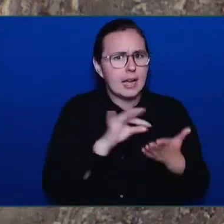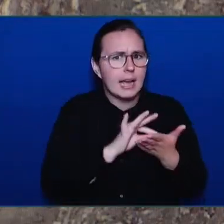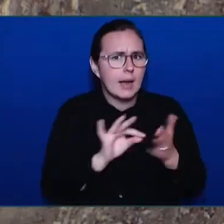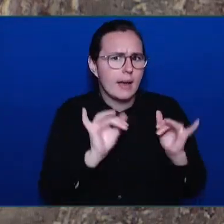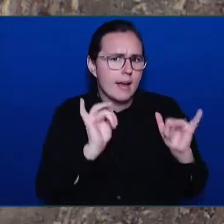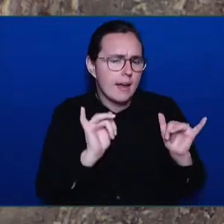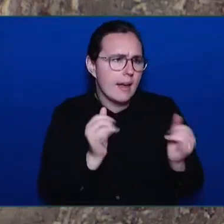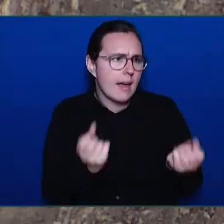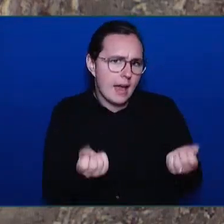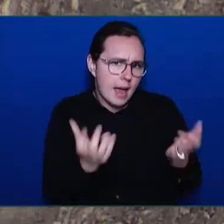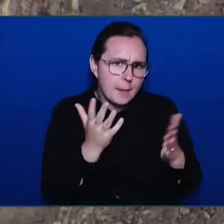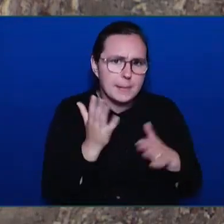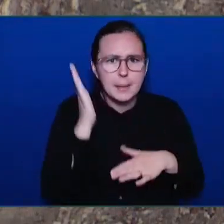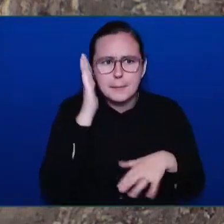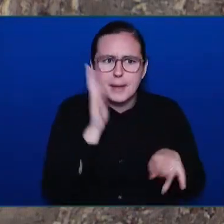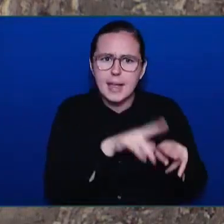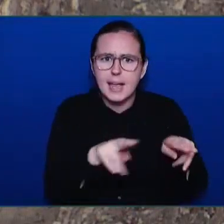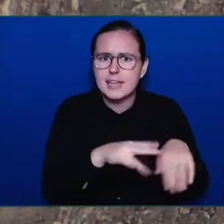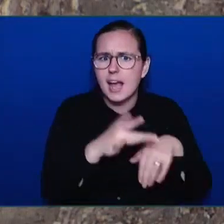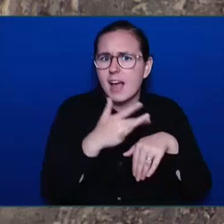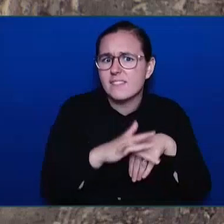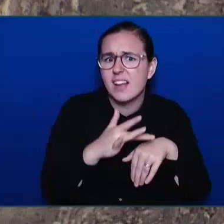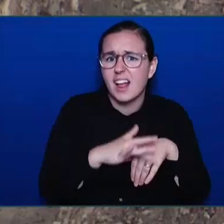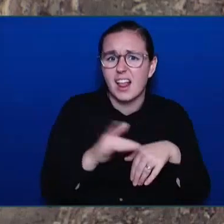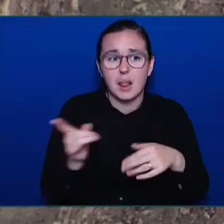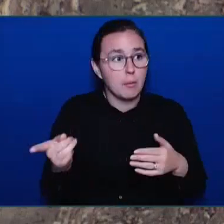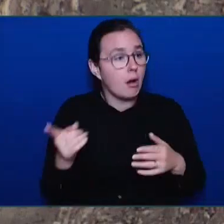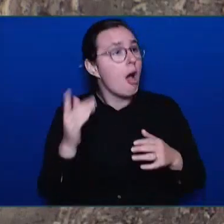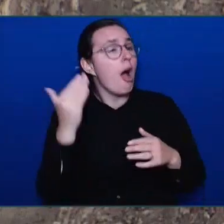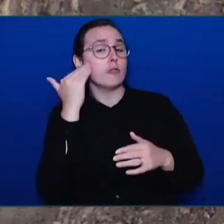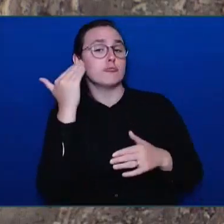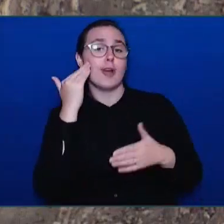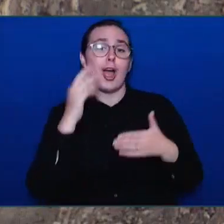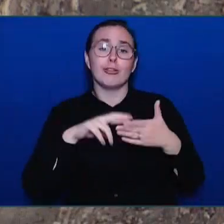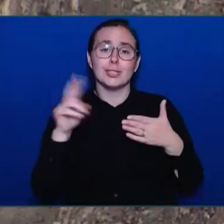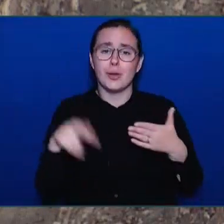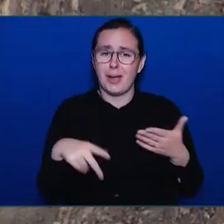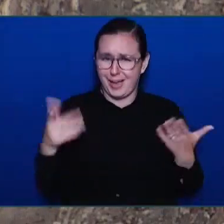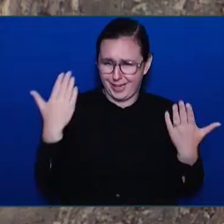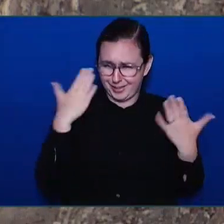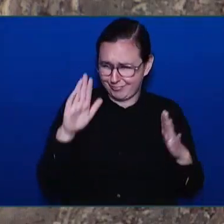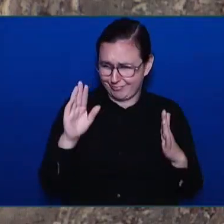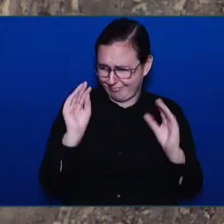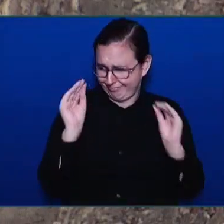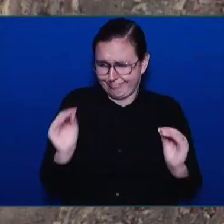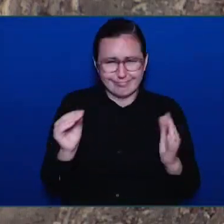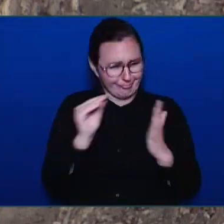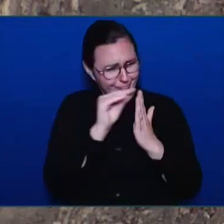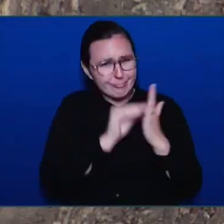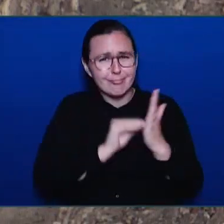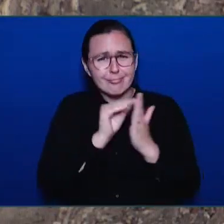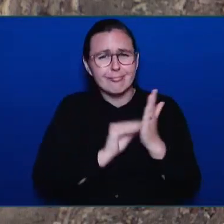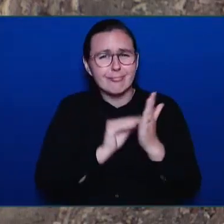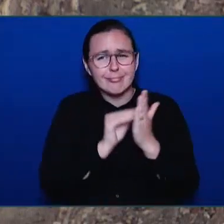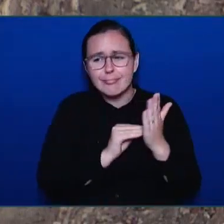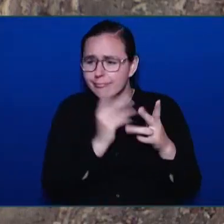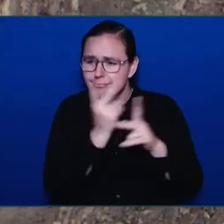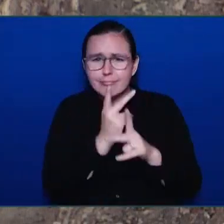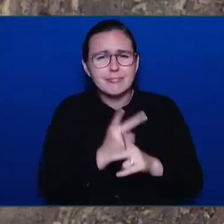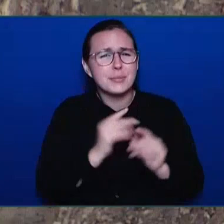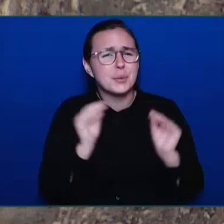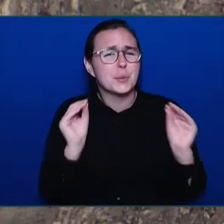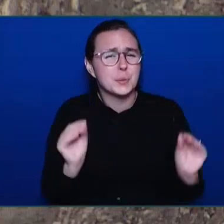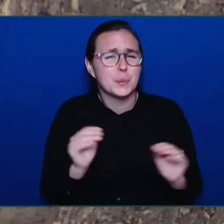they're currently making. Now, we know better is possible, but frankly, the throne speech yesterday was a promise of more of the